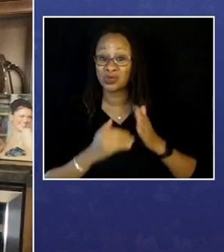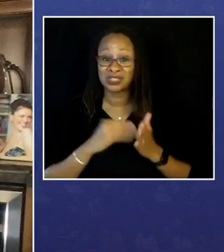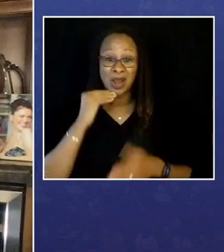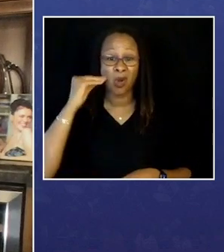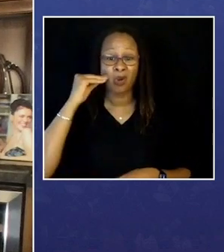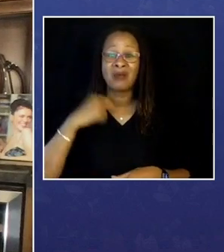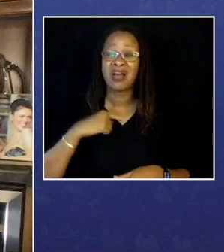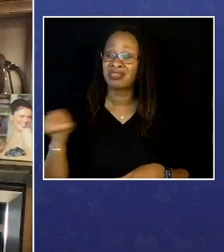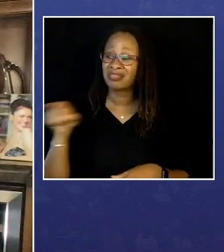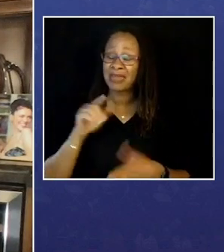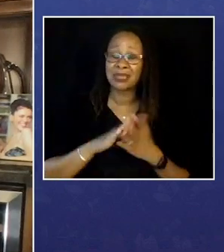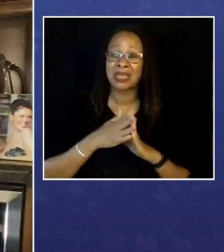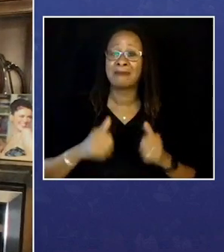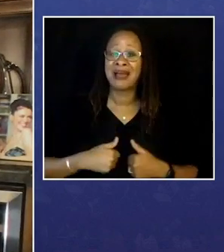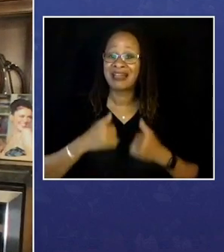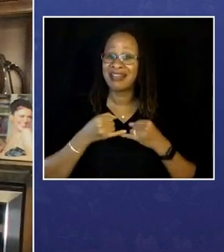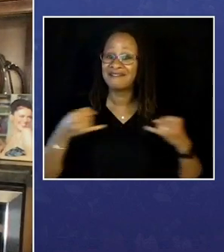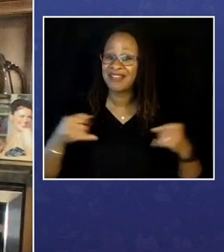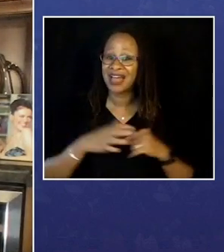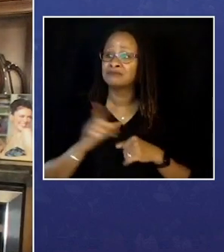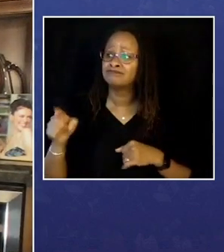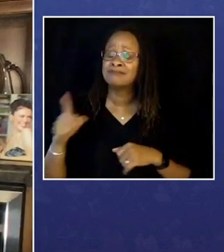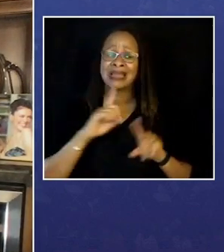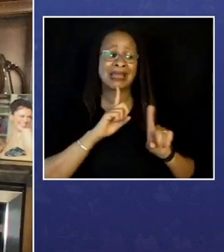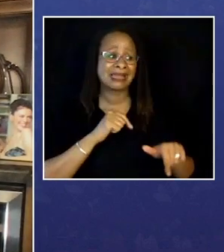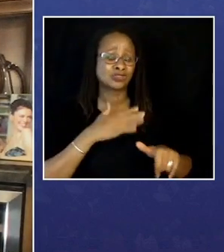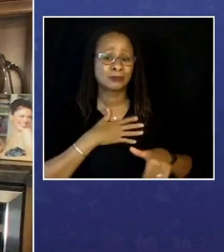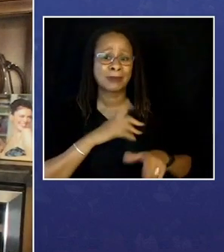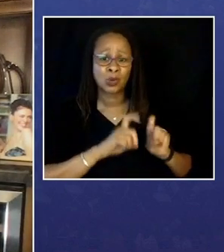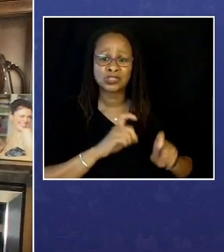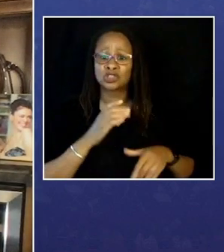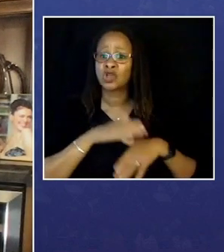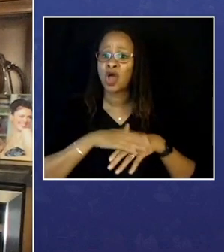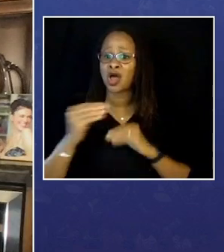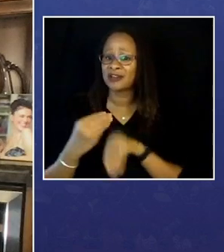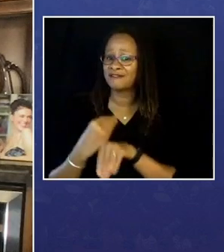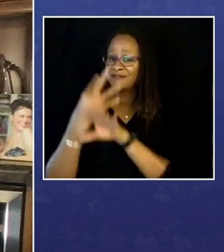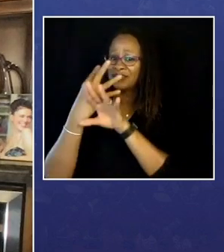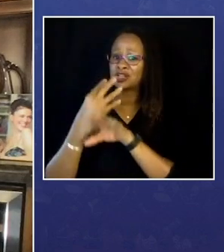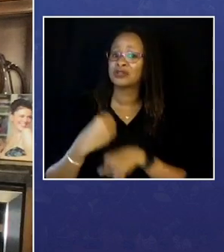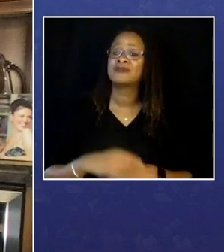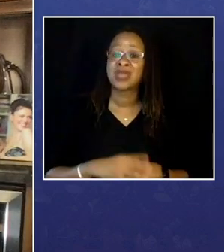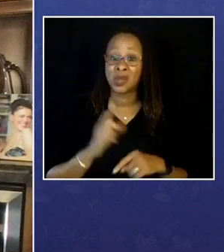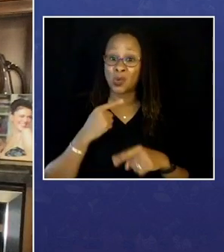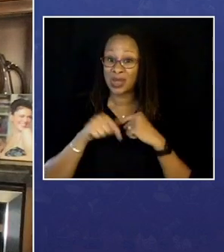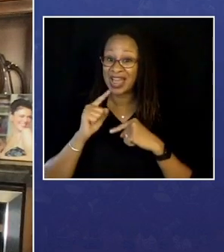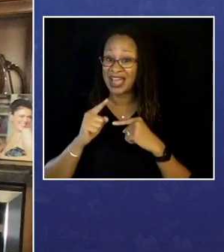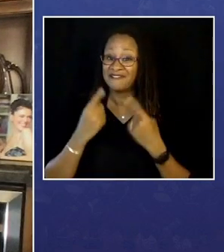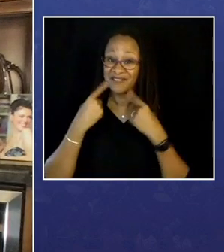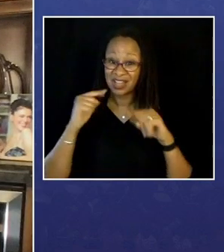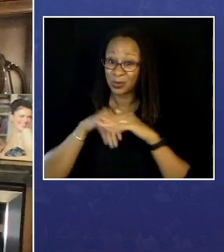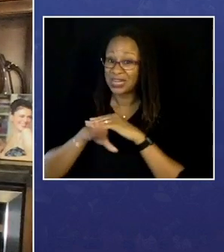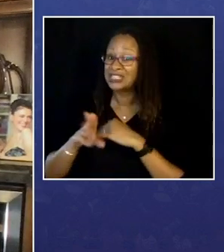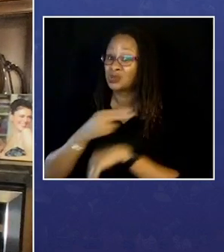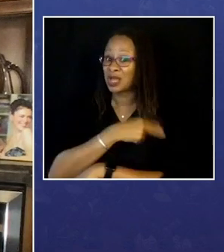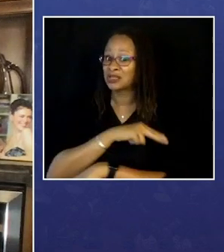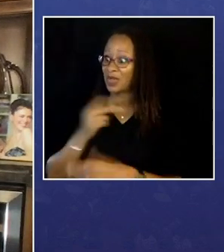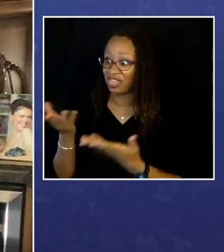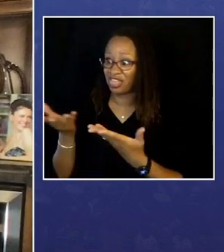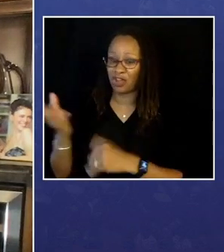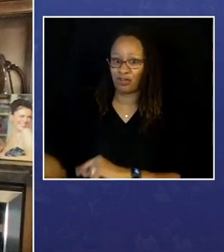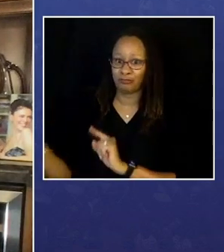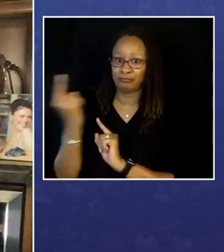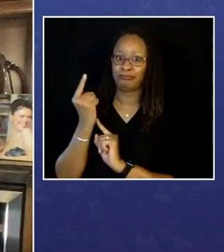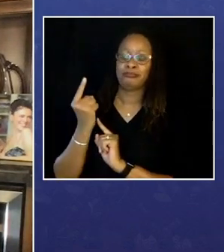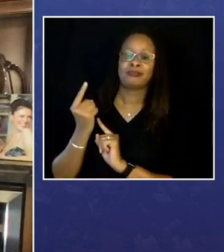home, they answered my questions over video chat, and when I went into the hospital, they were there.